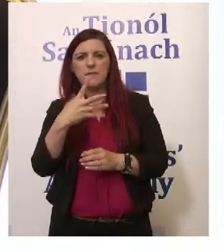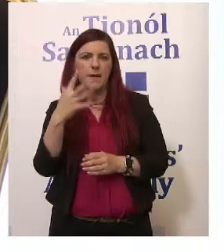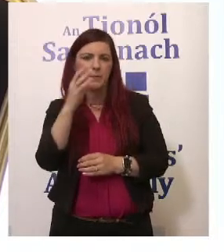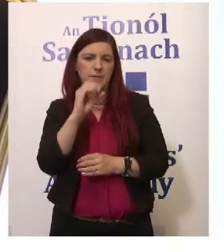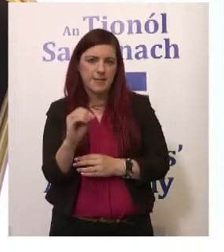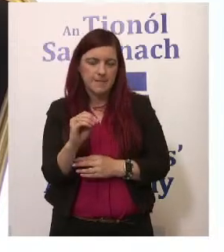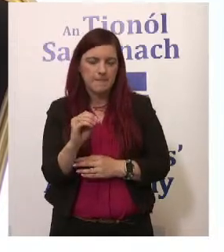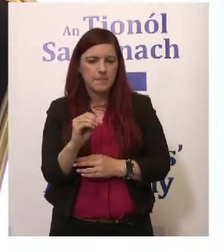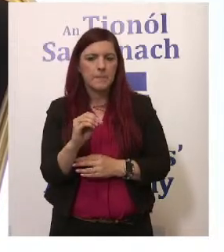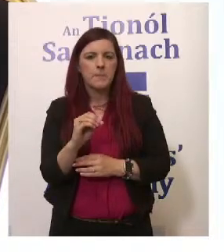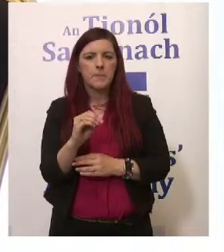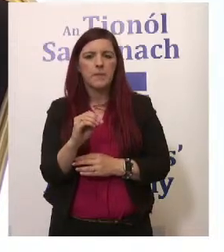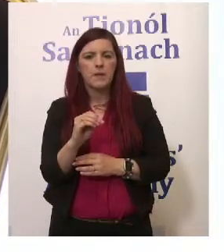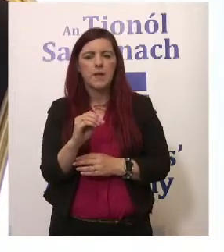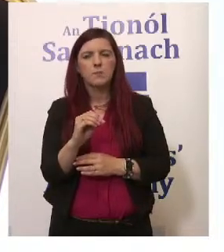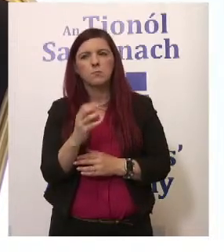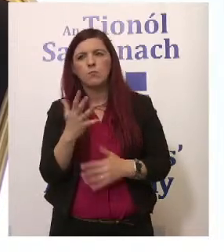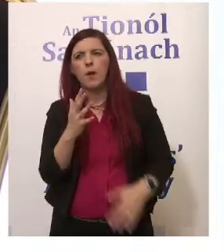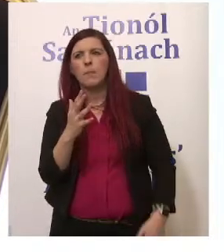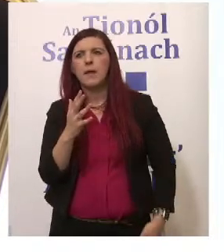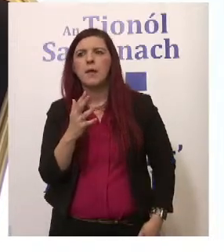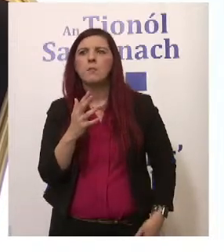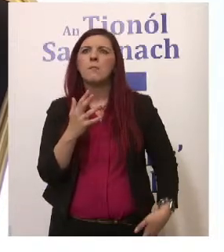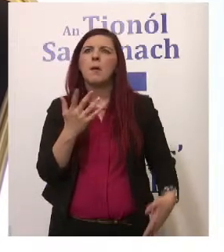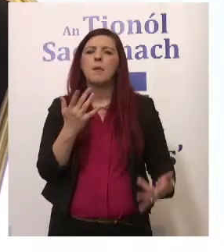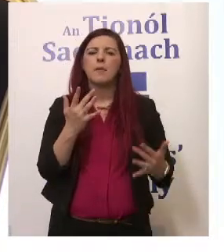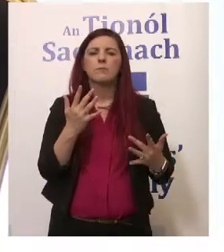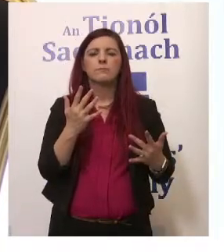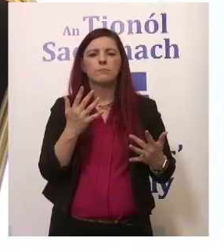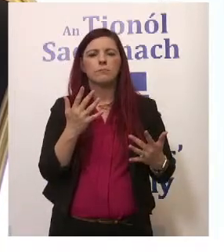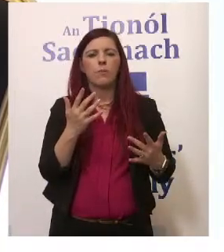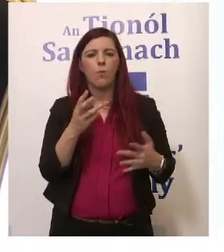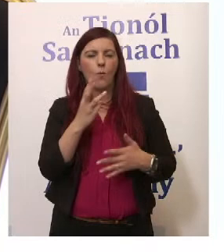25%. And it's probably worth knowing that